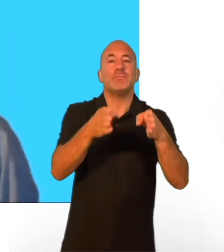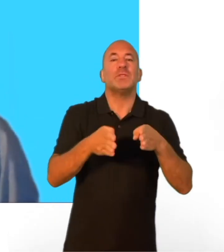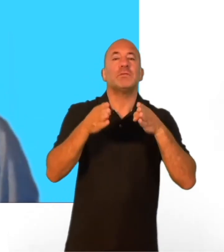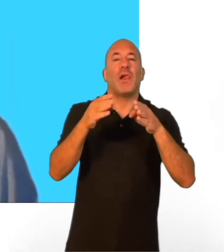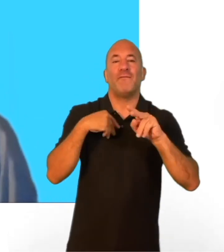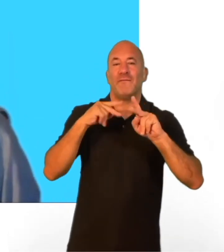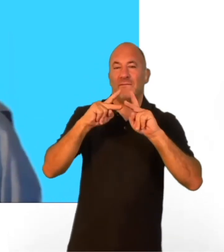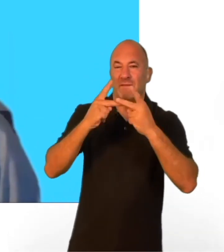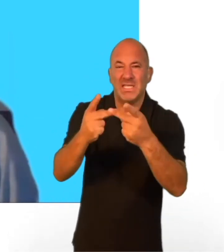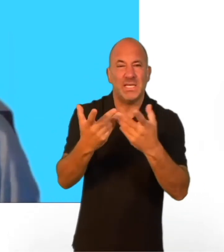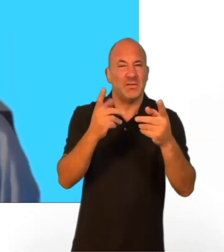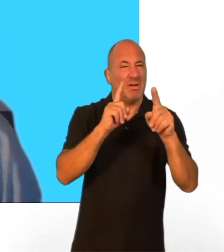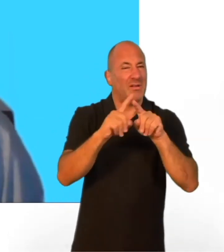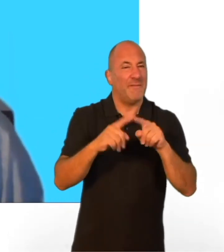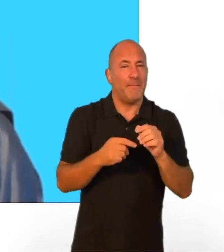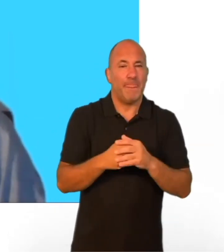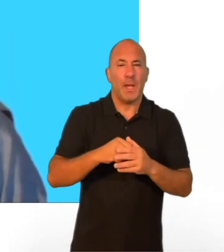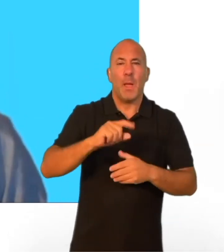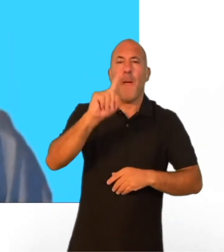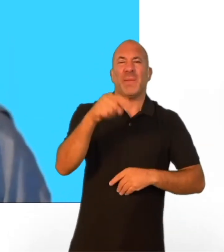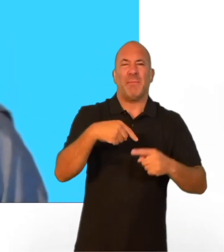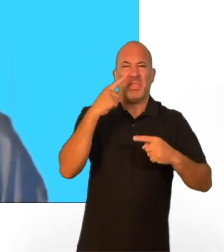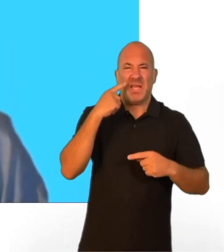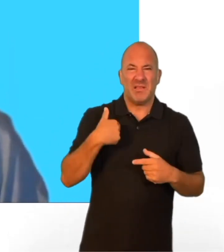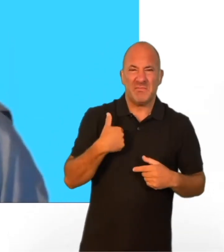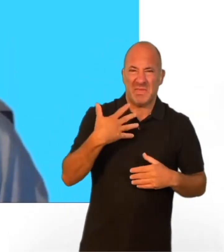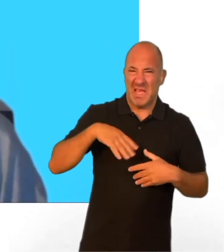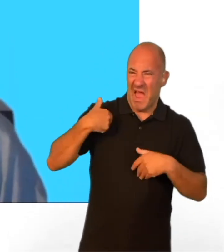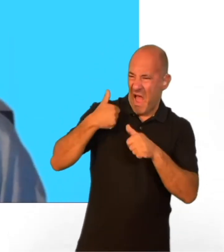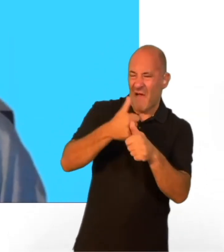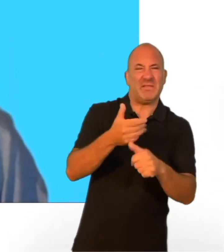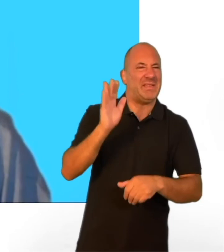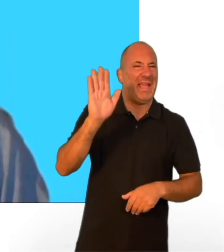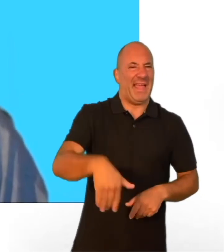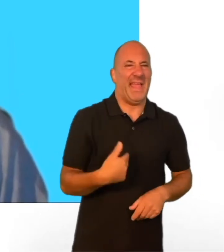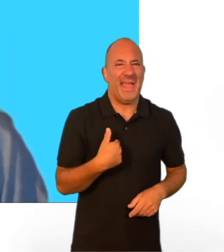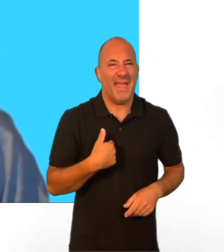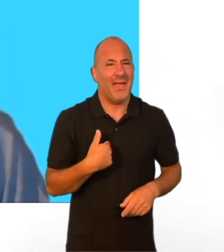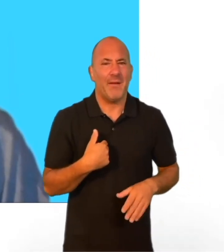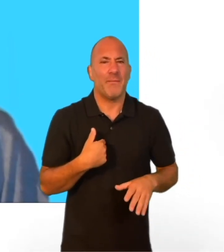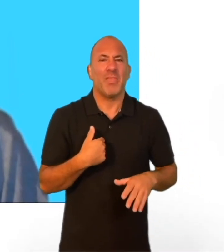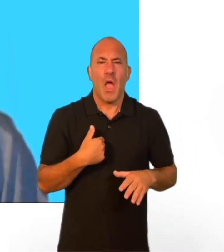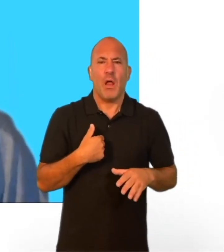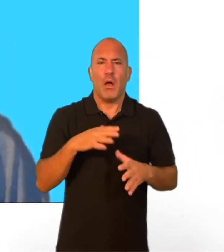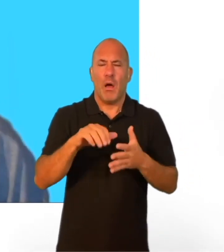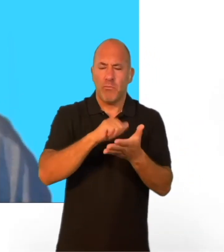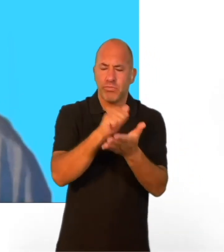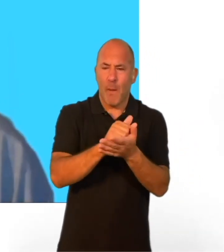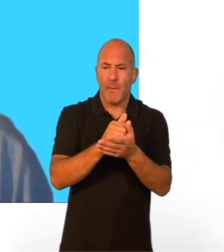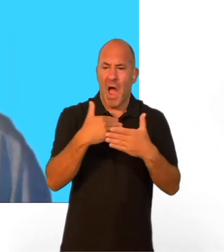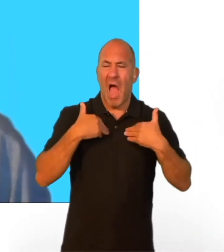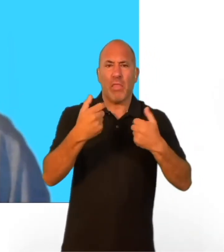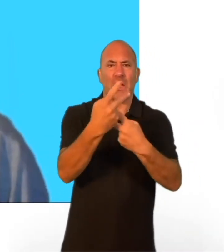hospital visits and things like this, where people wouldn't necessarily think that they would need an advocate for that, but